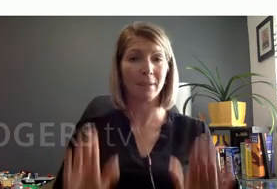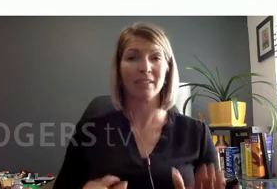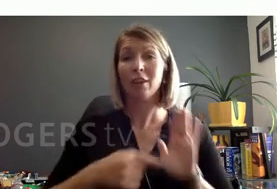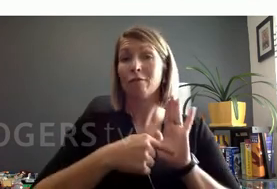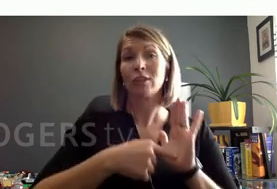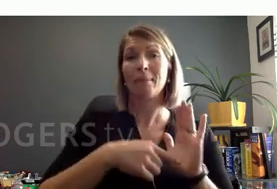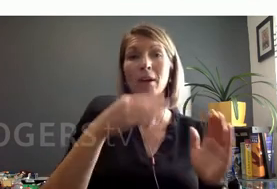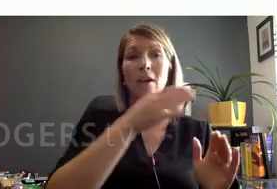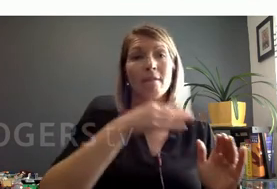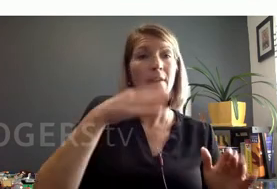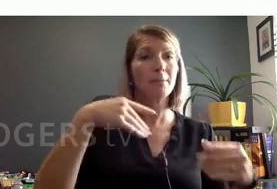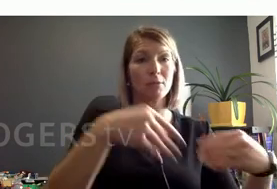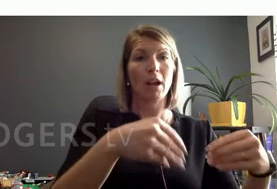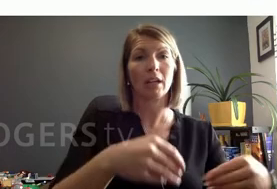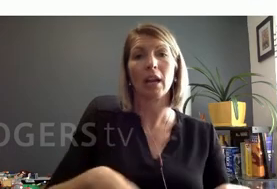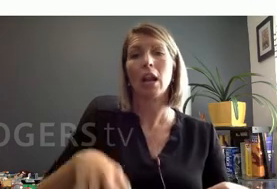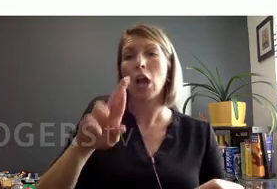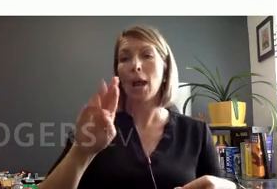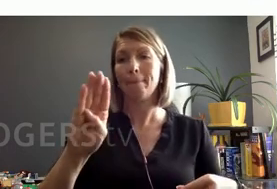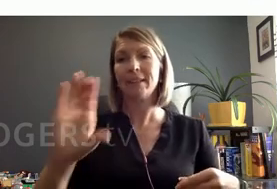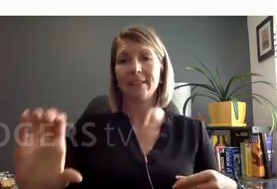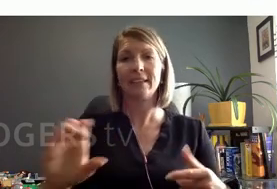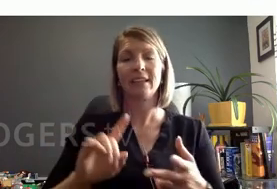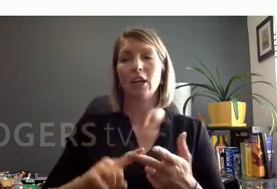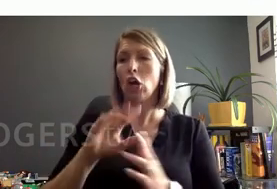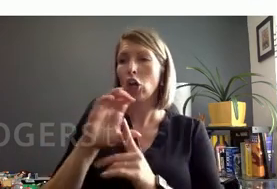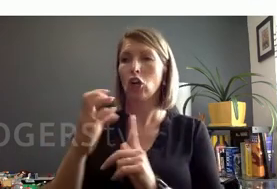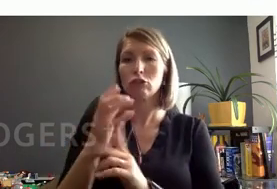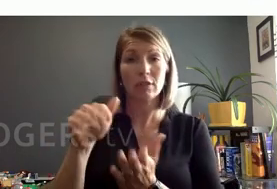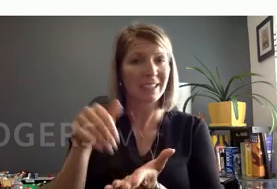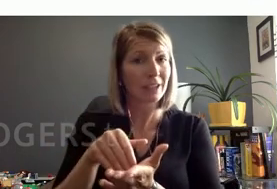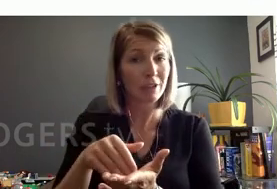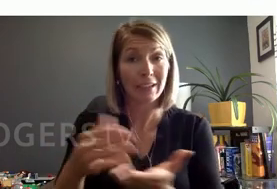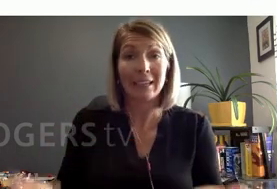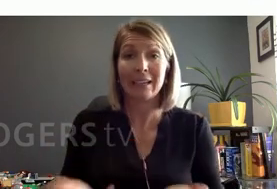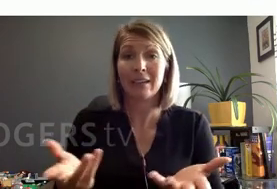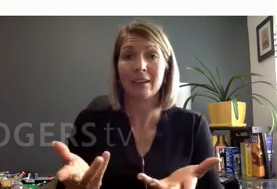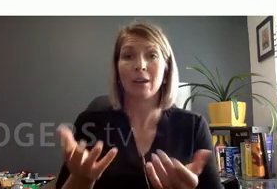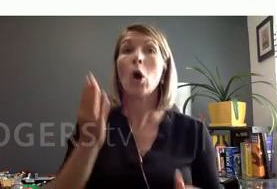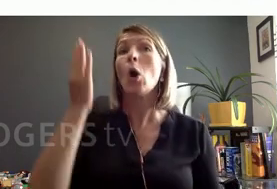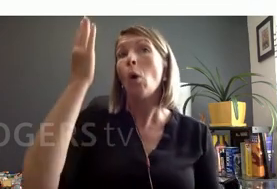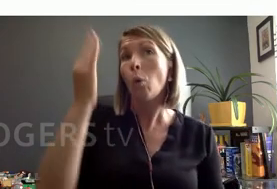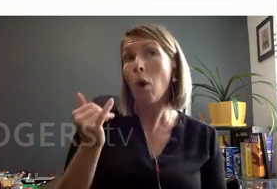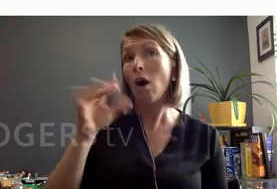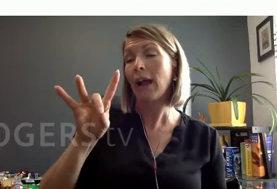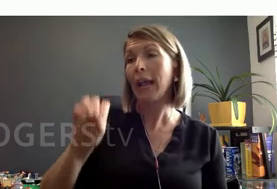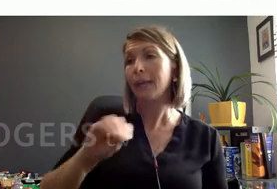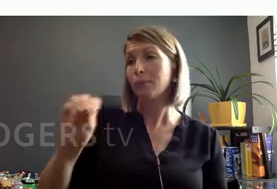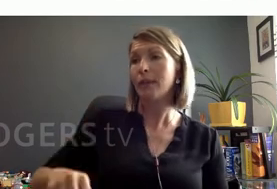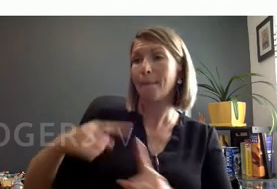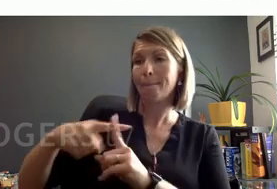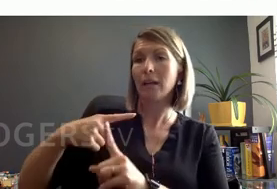Like, you know, the cultural center right here. And why? This is a question we also talk a little bit